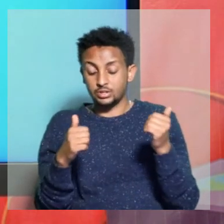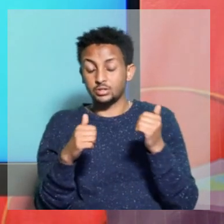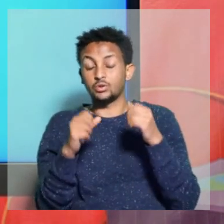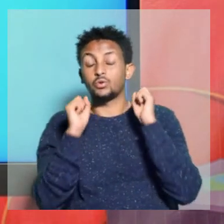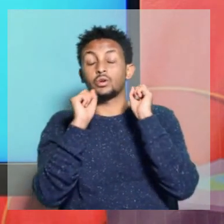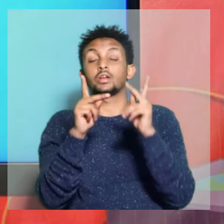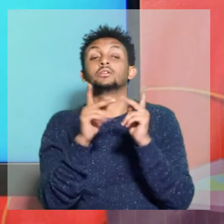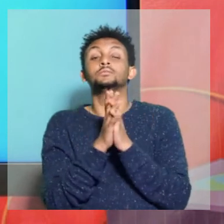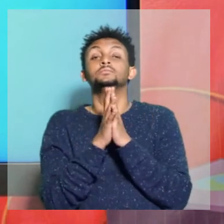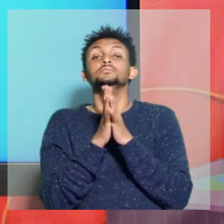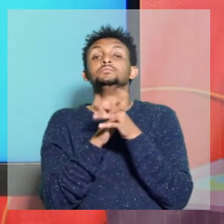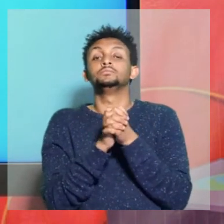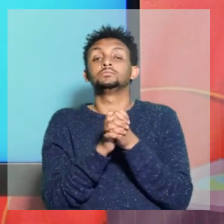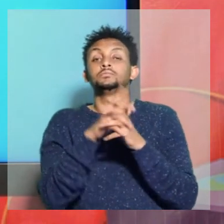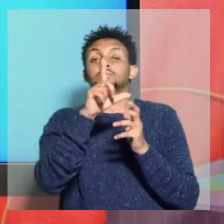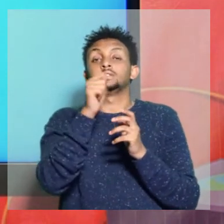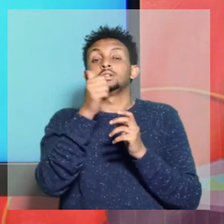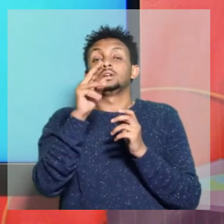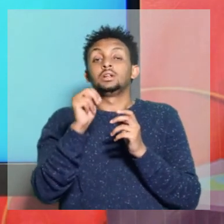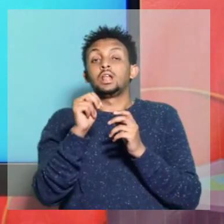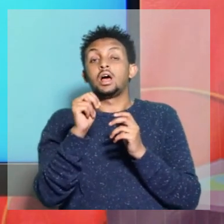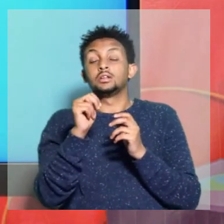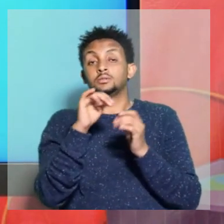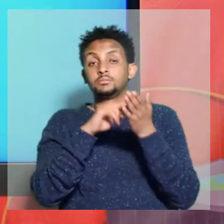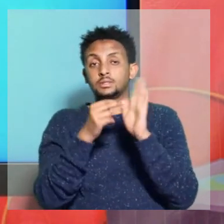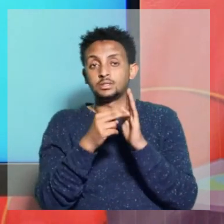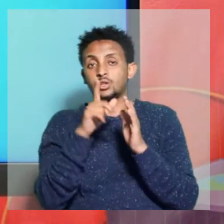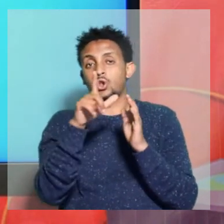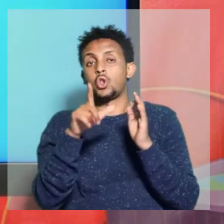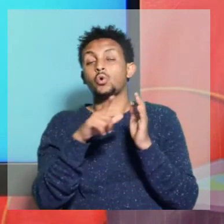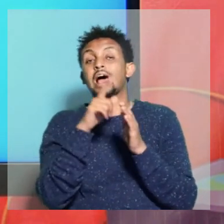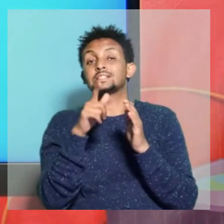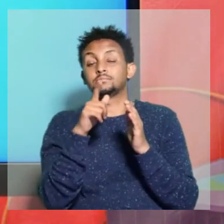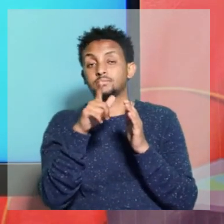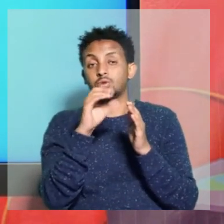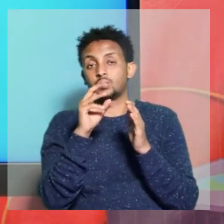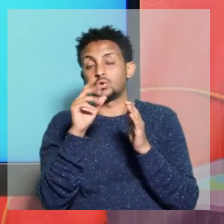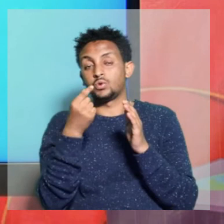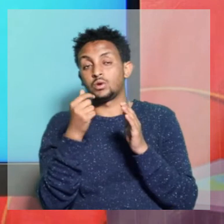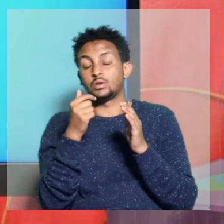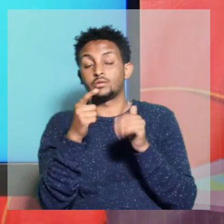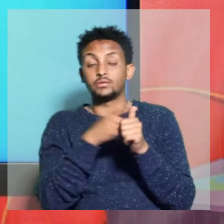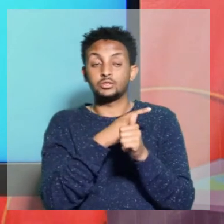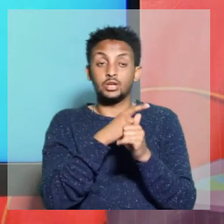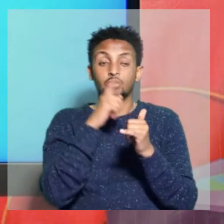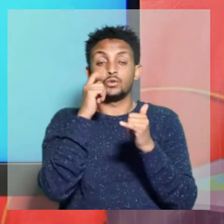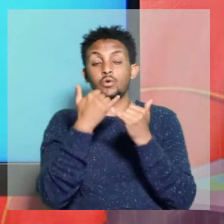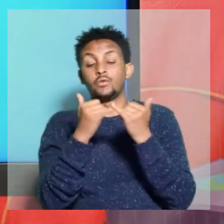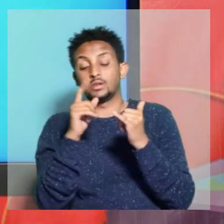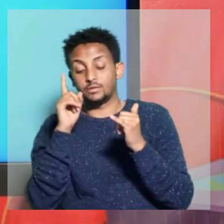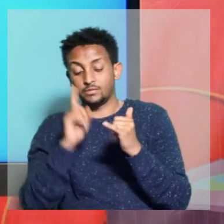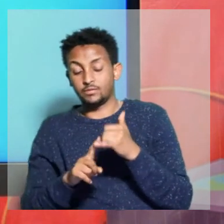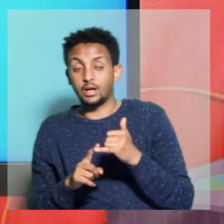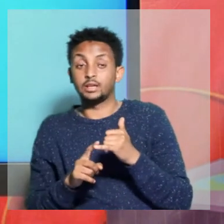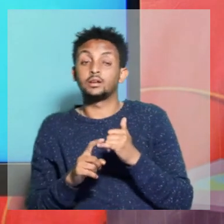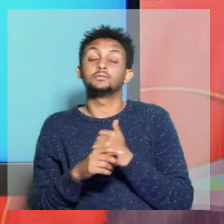Okay, ln, mathematical expression, ln means logarithm, m initial over m final. Okay, m